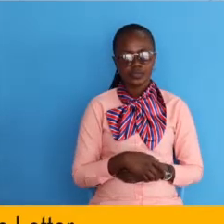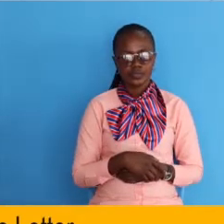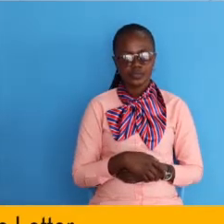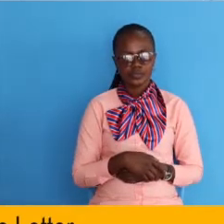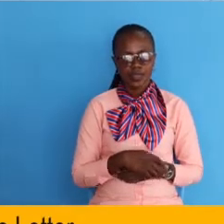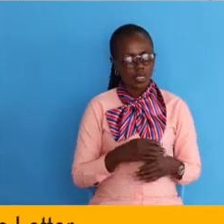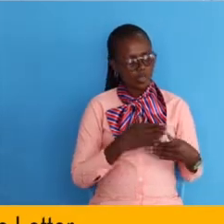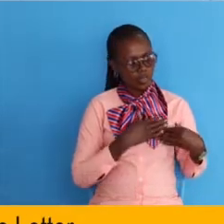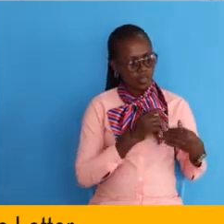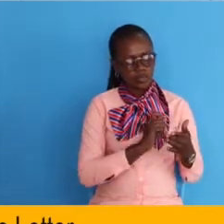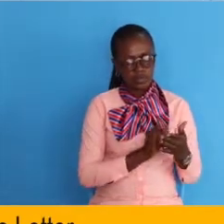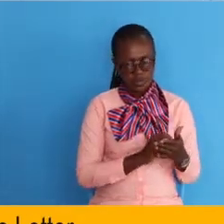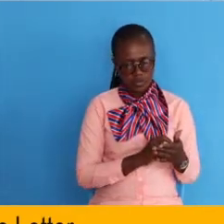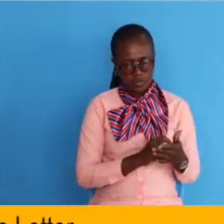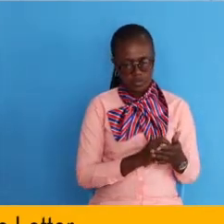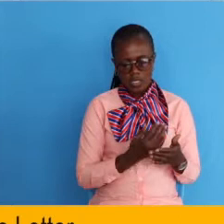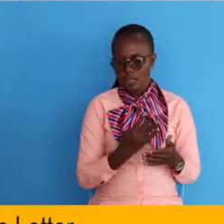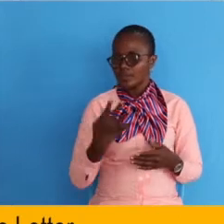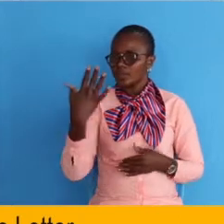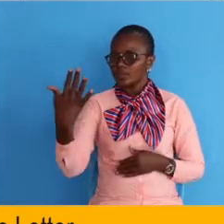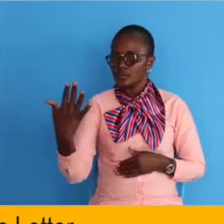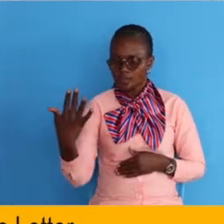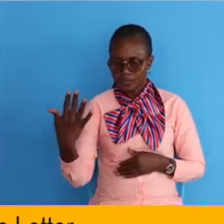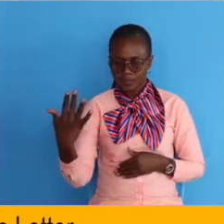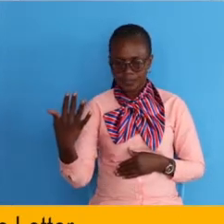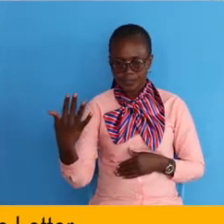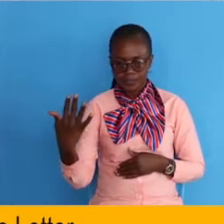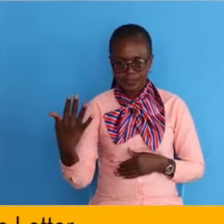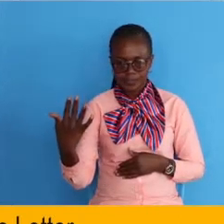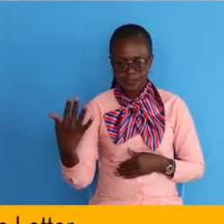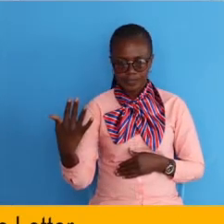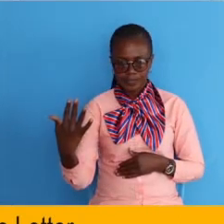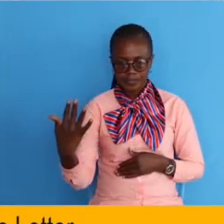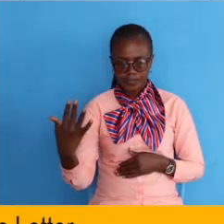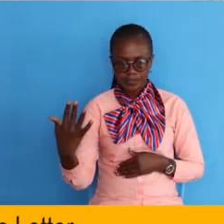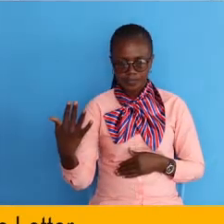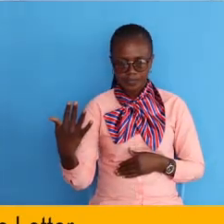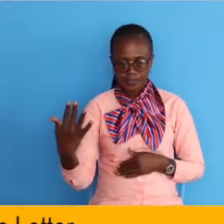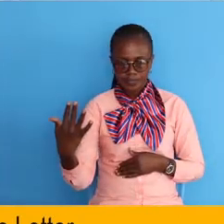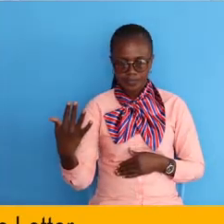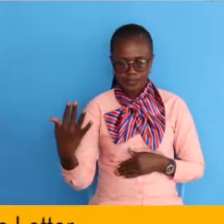dear students, you have this element number 5. We said that is heading.